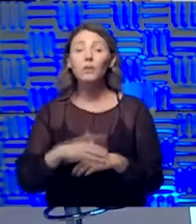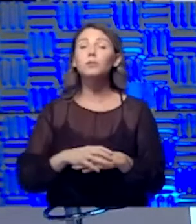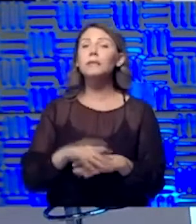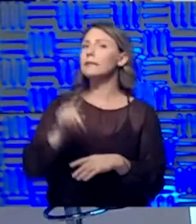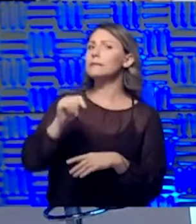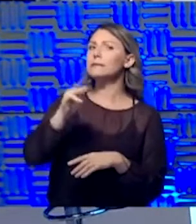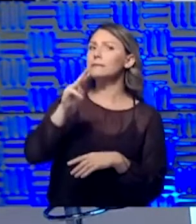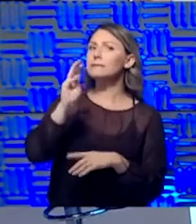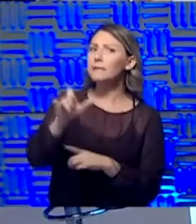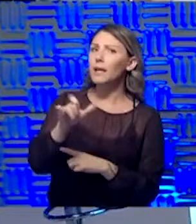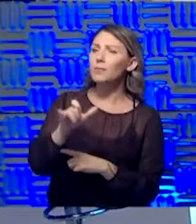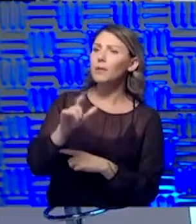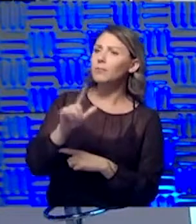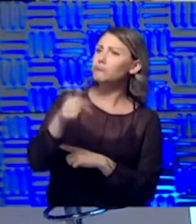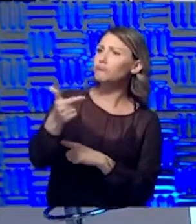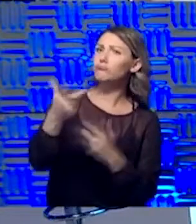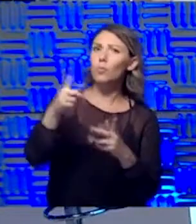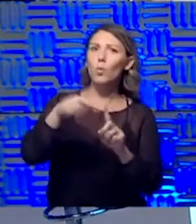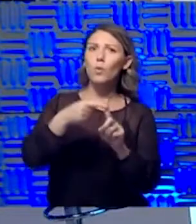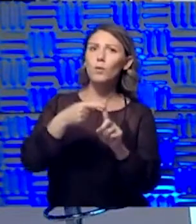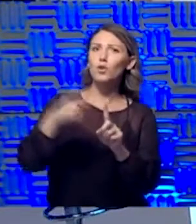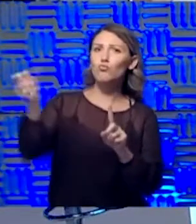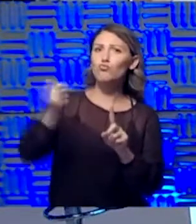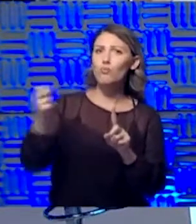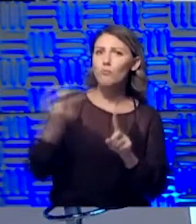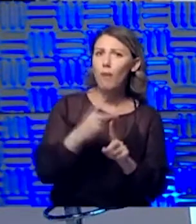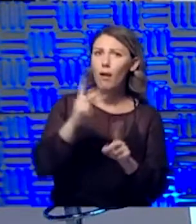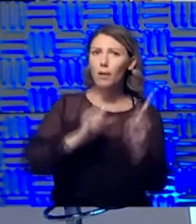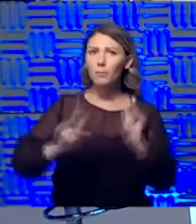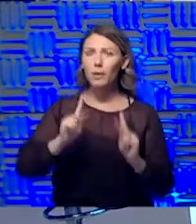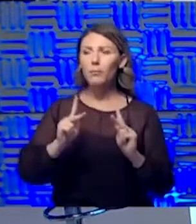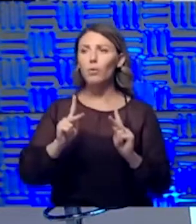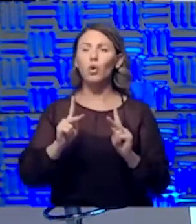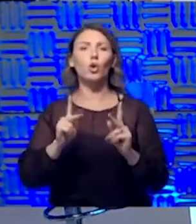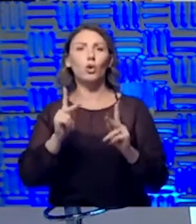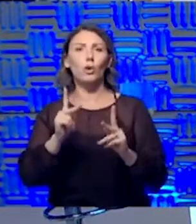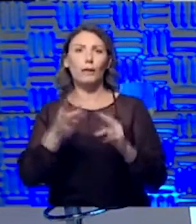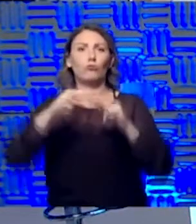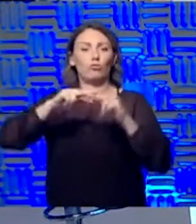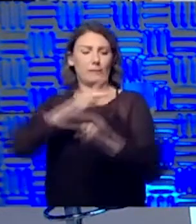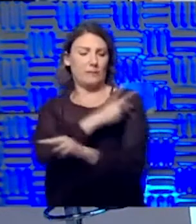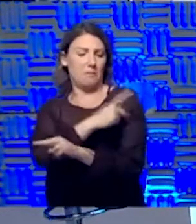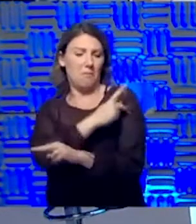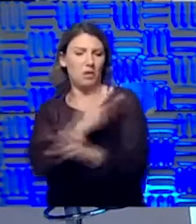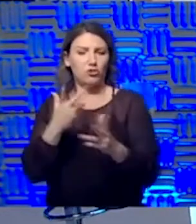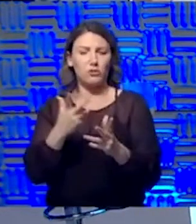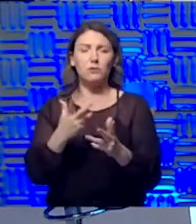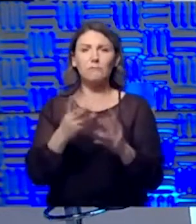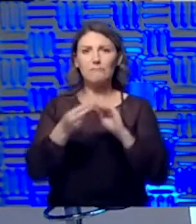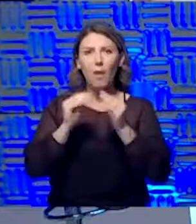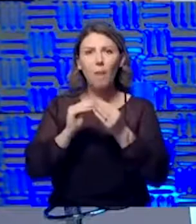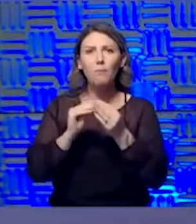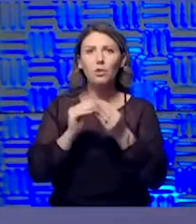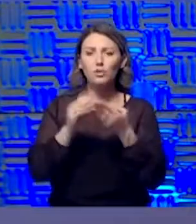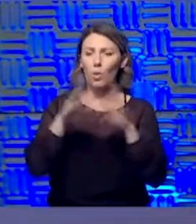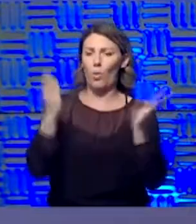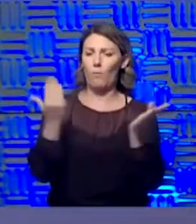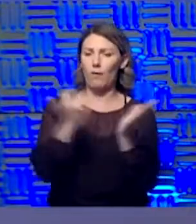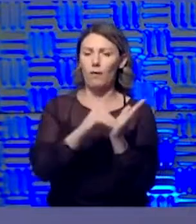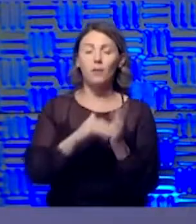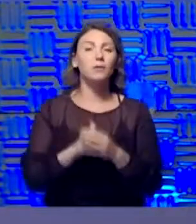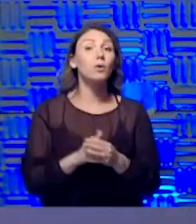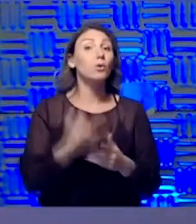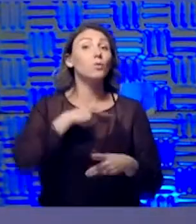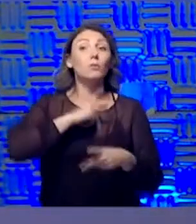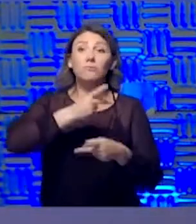about bringing people back, what are some of the steps we're taking to think about increasing our patient volume, open back up? Well, I think we'll be very cautious